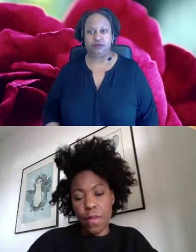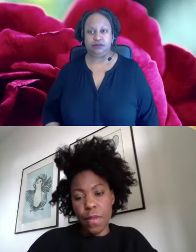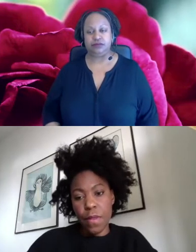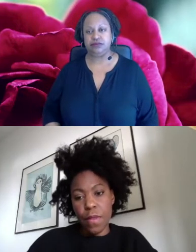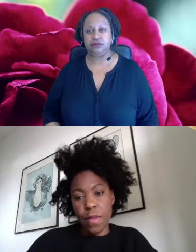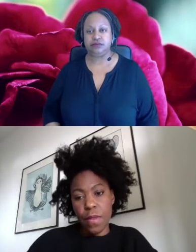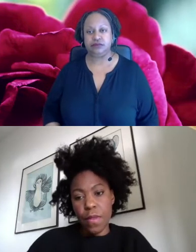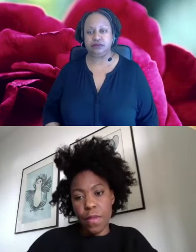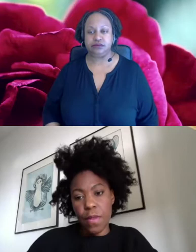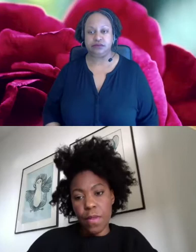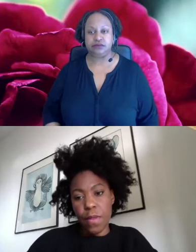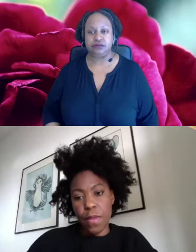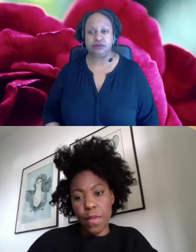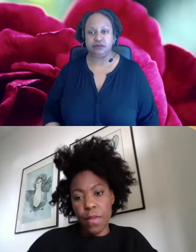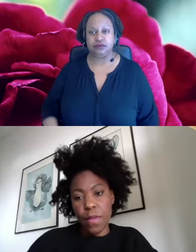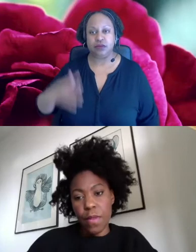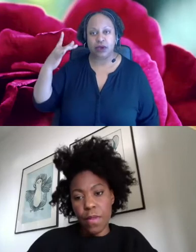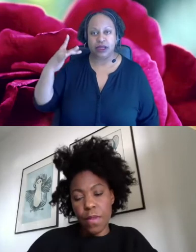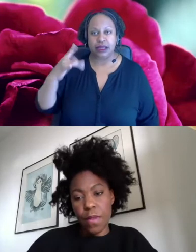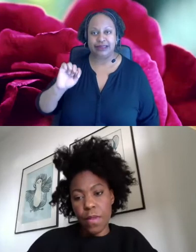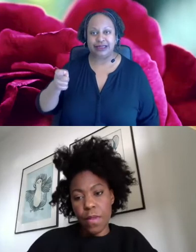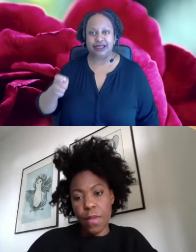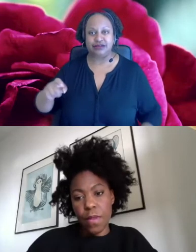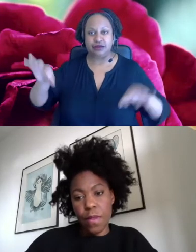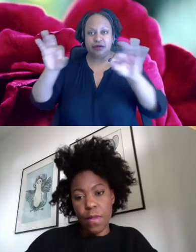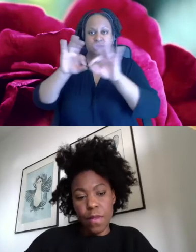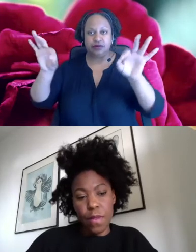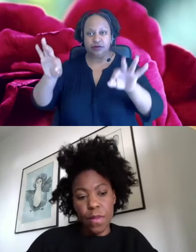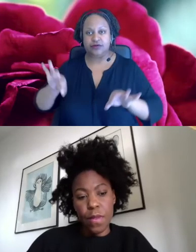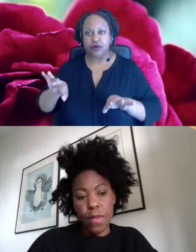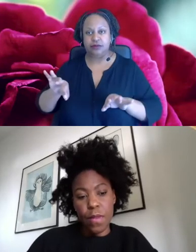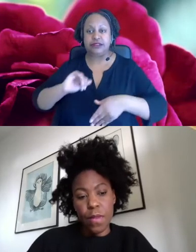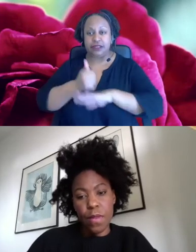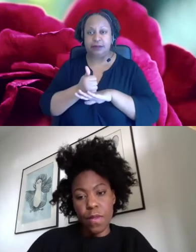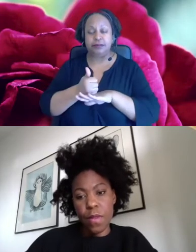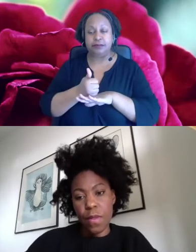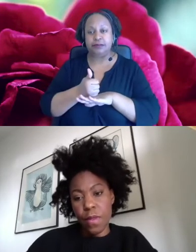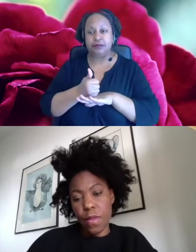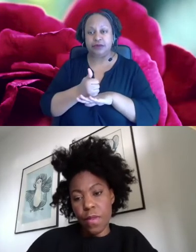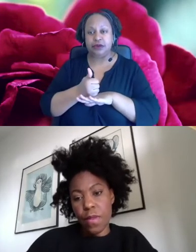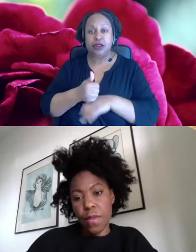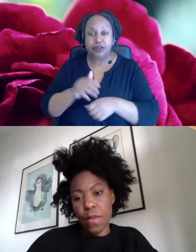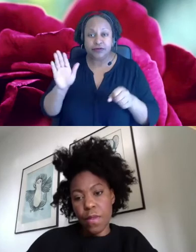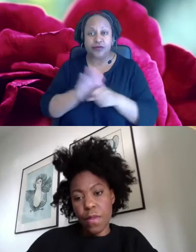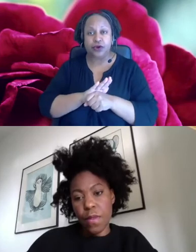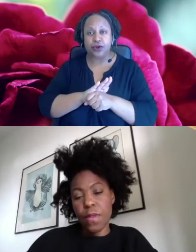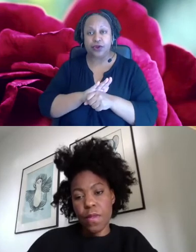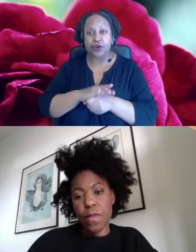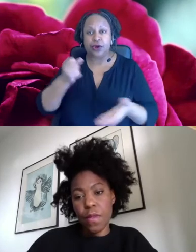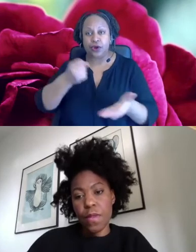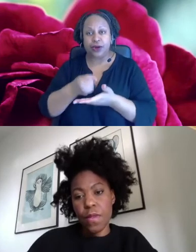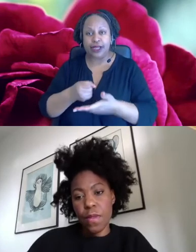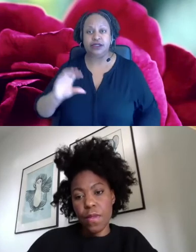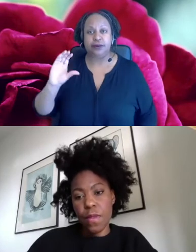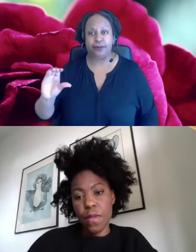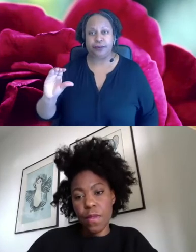way the tax return is set up. You have to report the full amount of the grant,